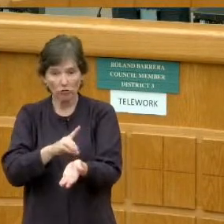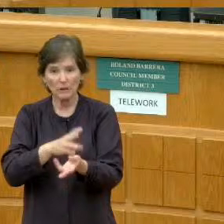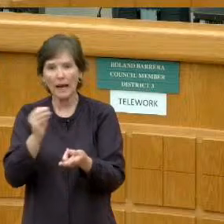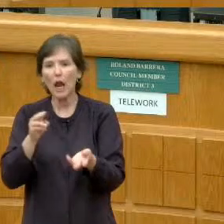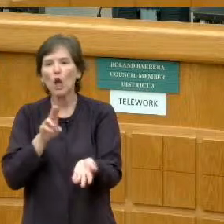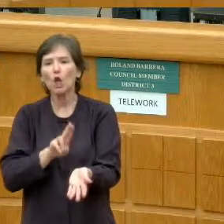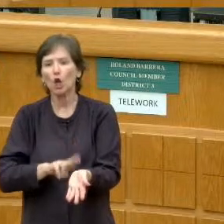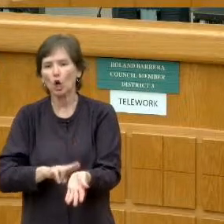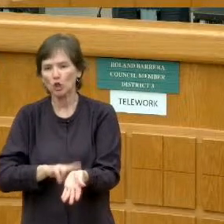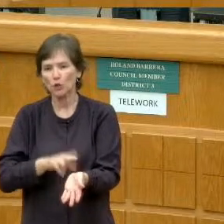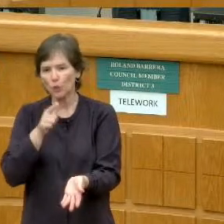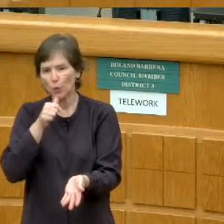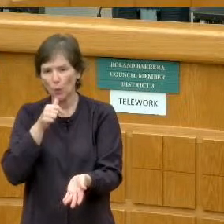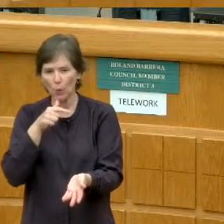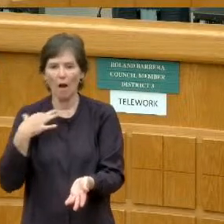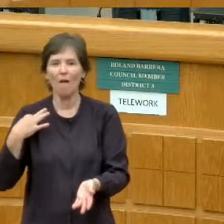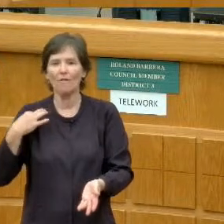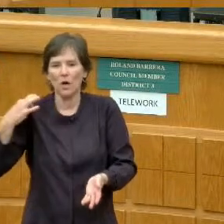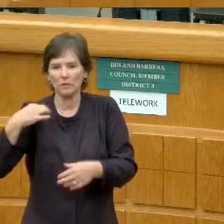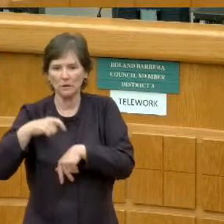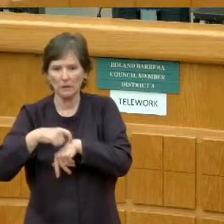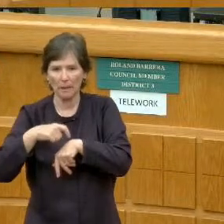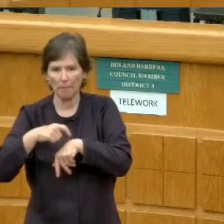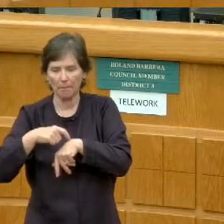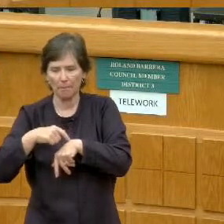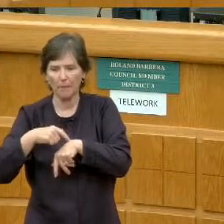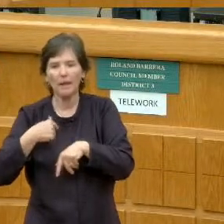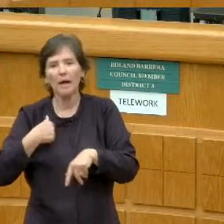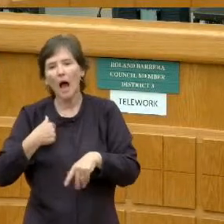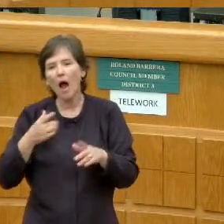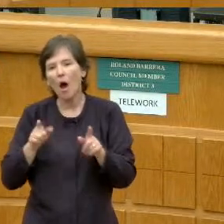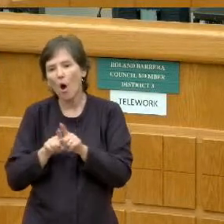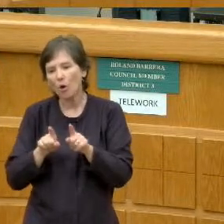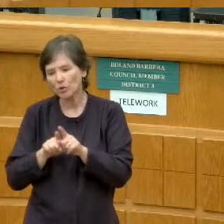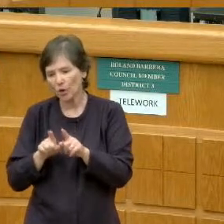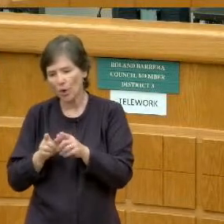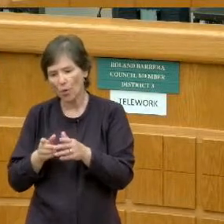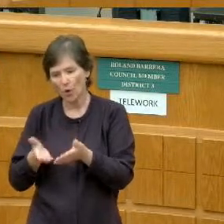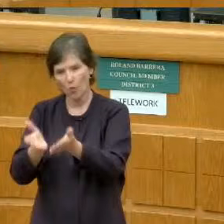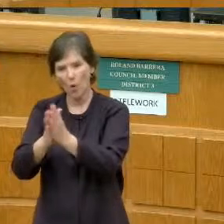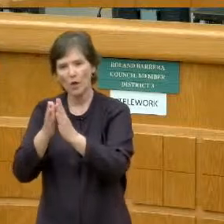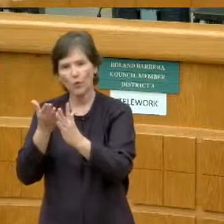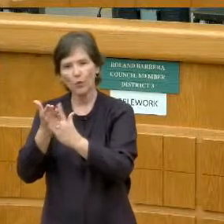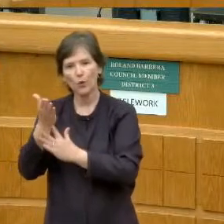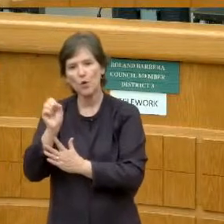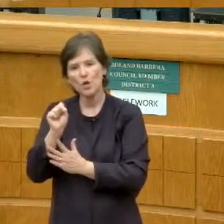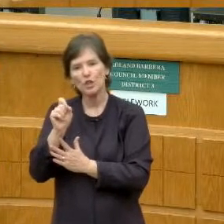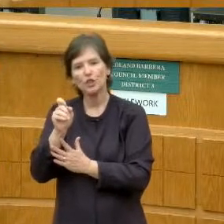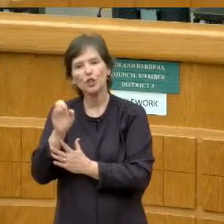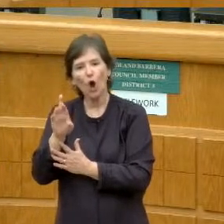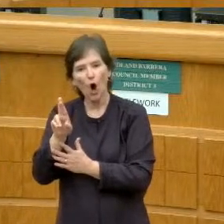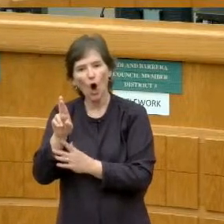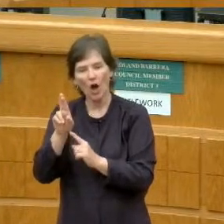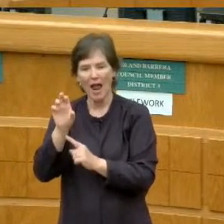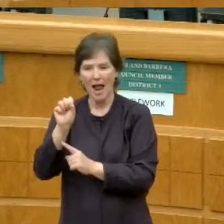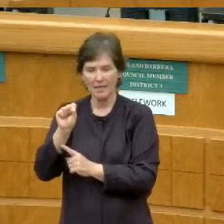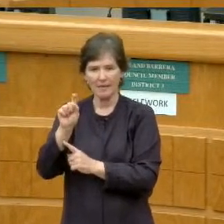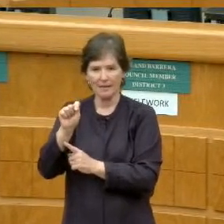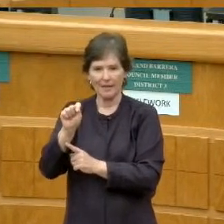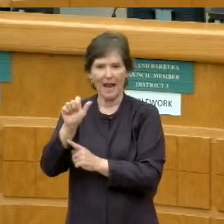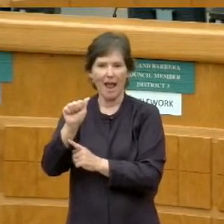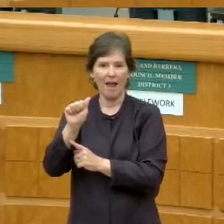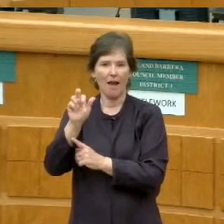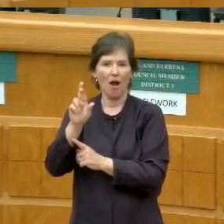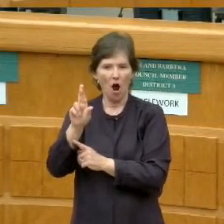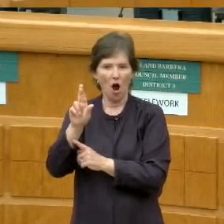doctors that are volunteering their time and nurses that are volunteering their time. I have put a STAR request in. That's the way